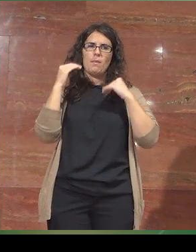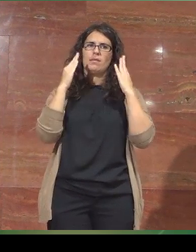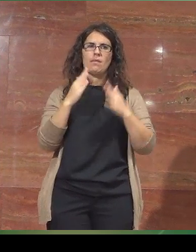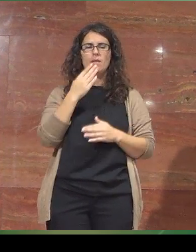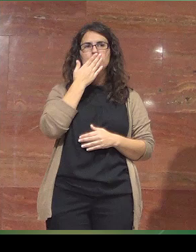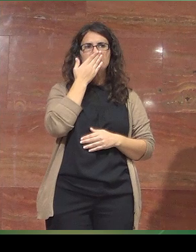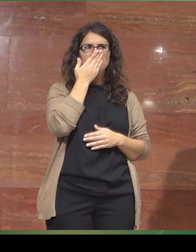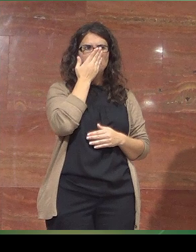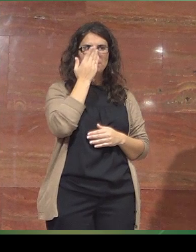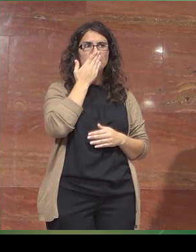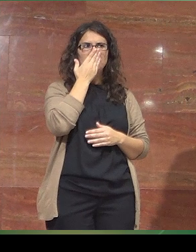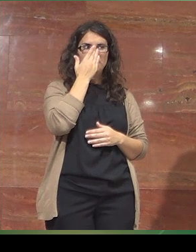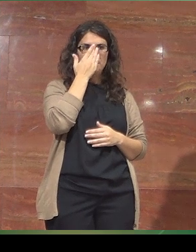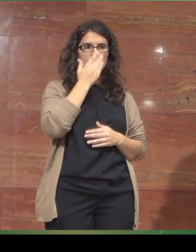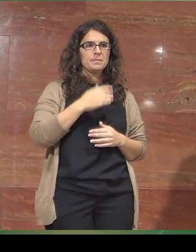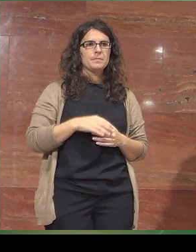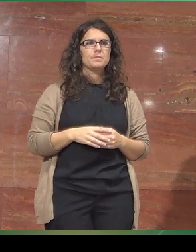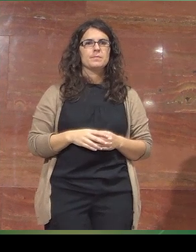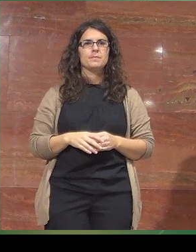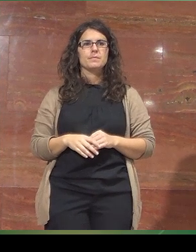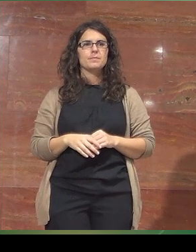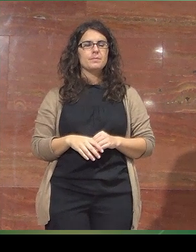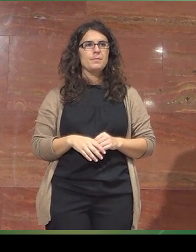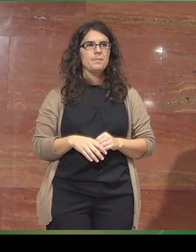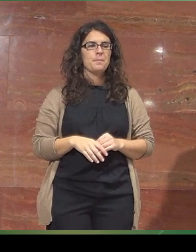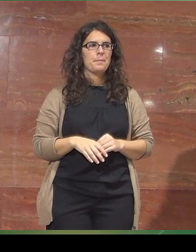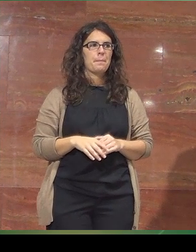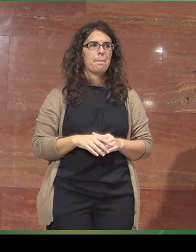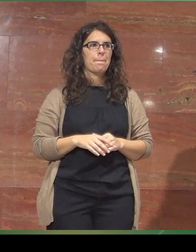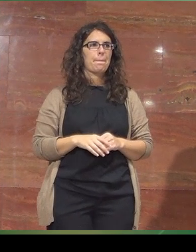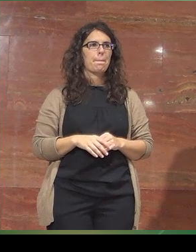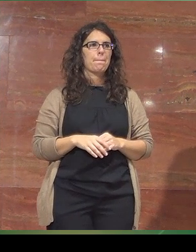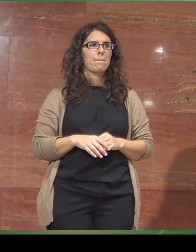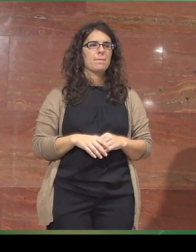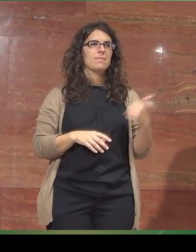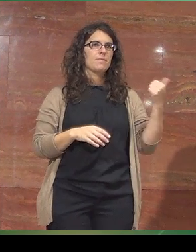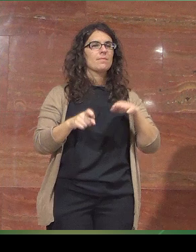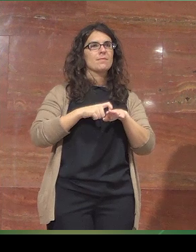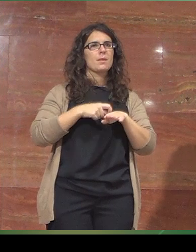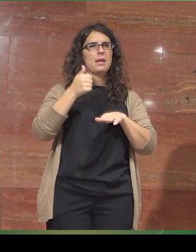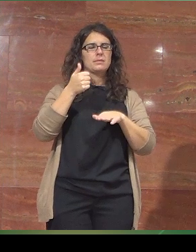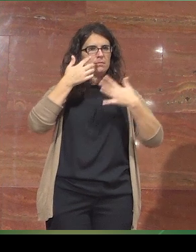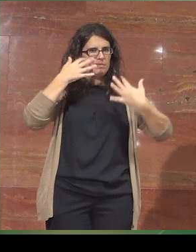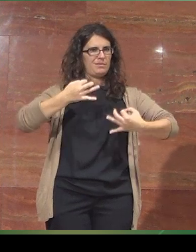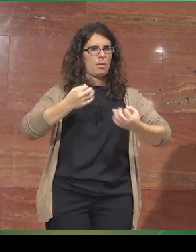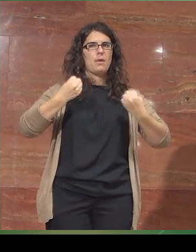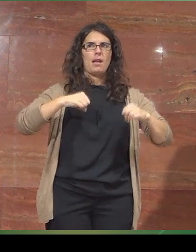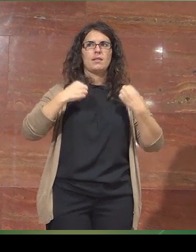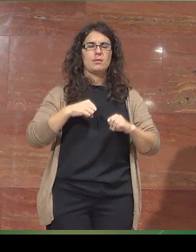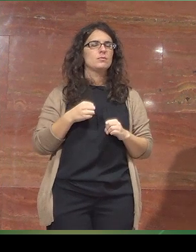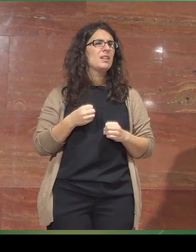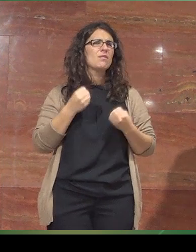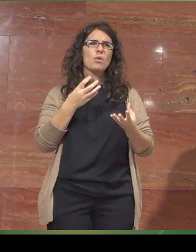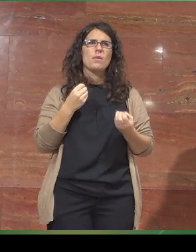So the practical steps, absolutely keep information simple. And I think it's very important that we assume that